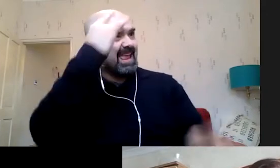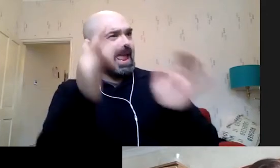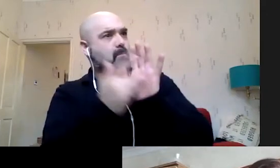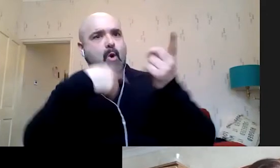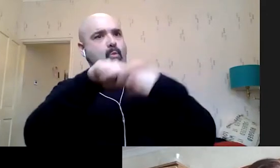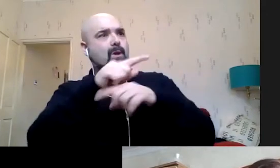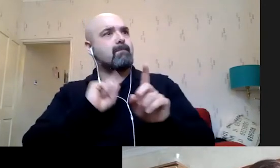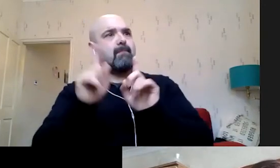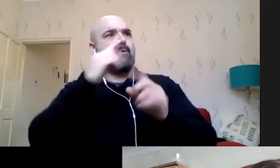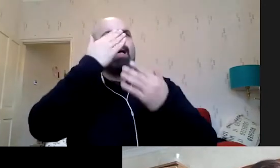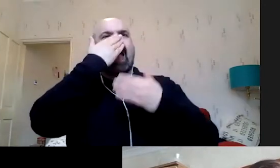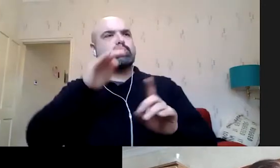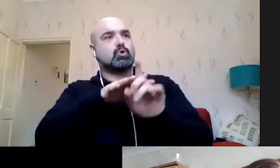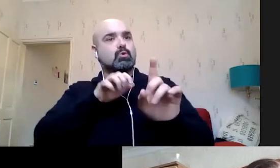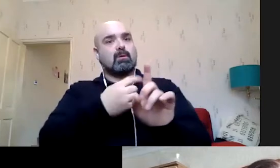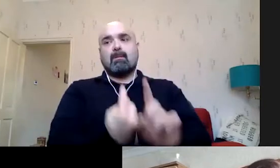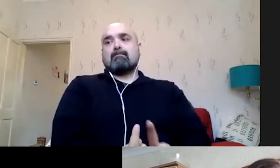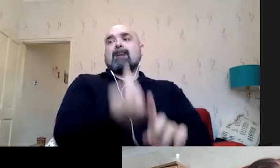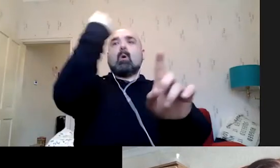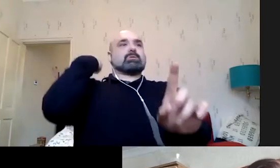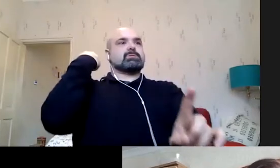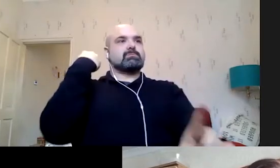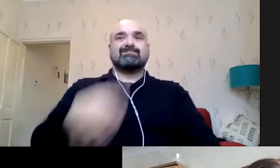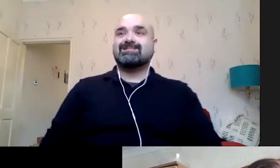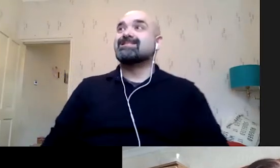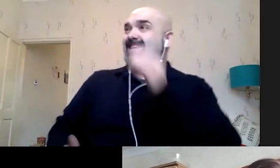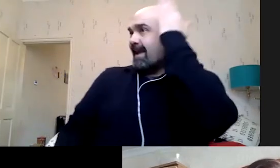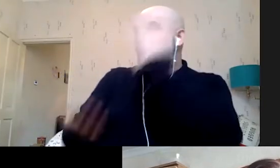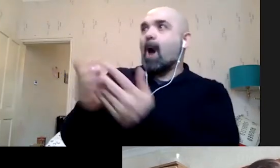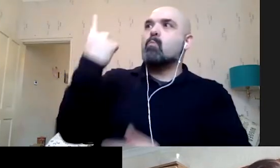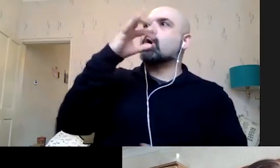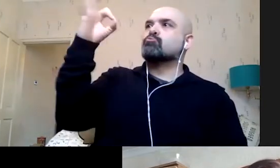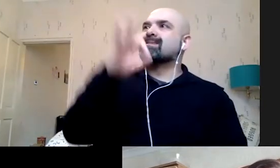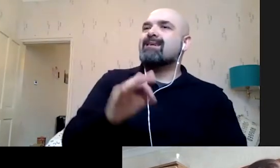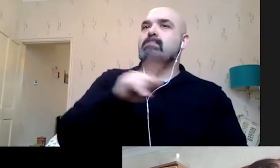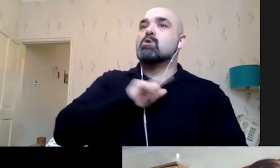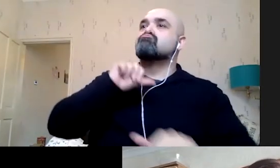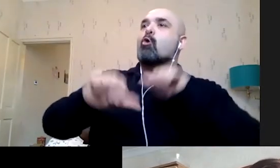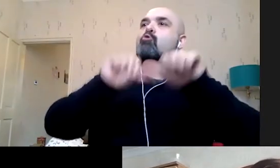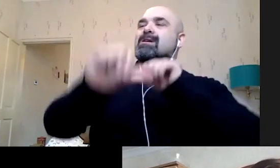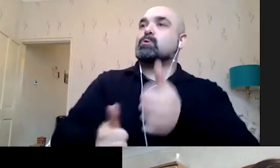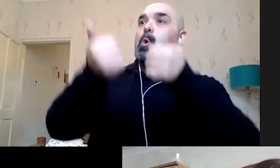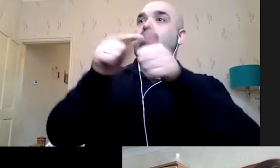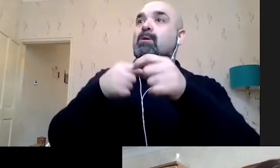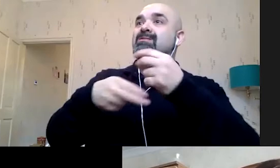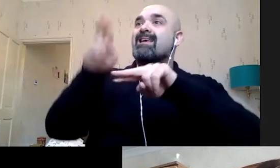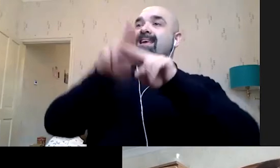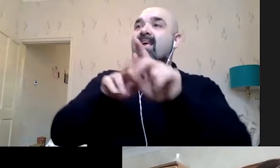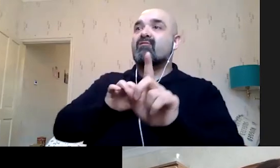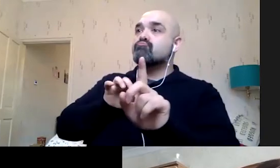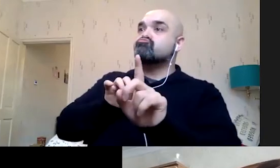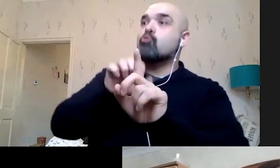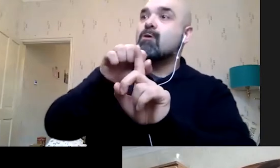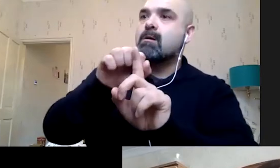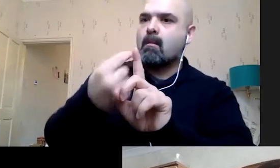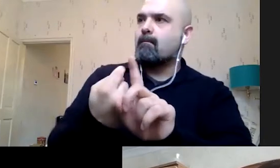slip back? 100%, because progress is all good, but then if you reverse that progress, you've not done anything. And I think